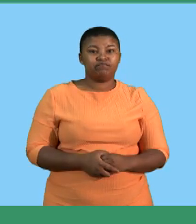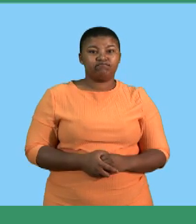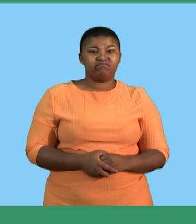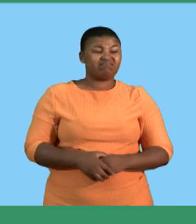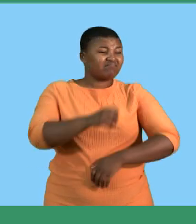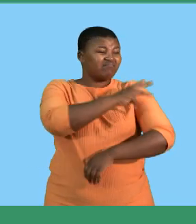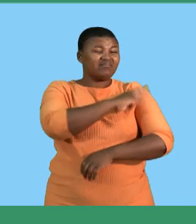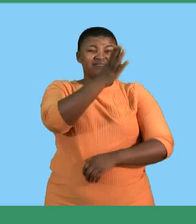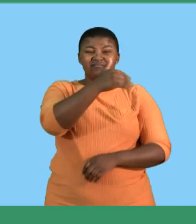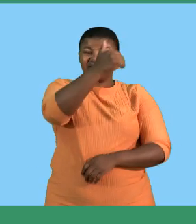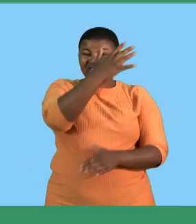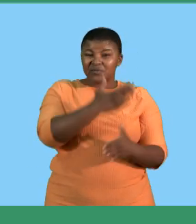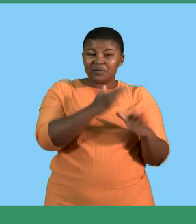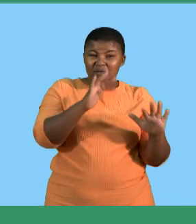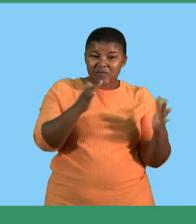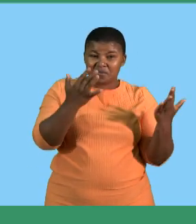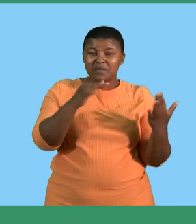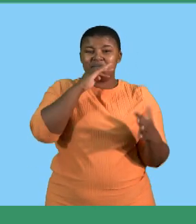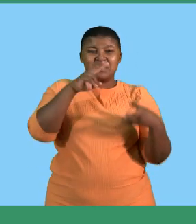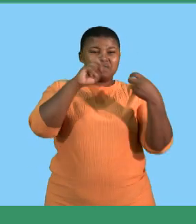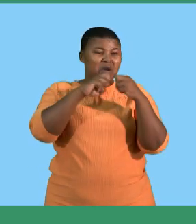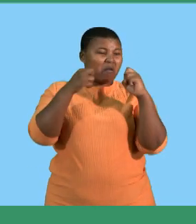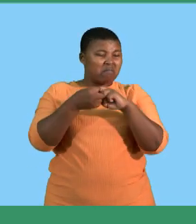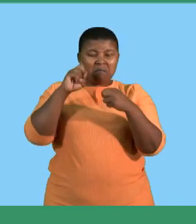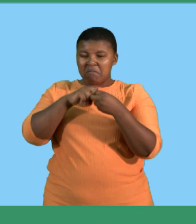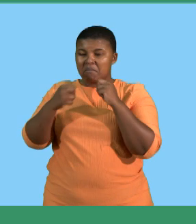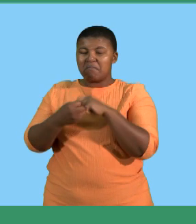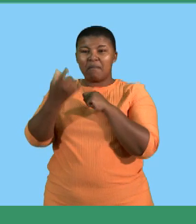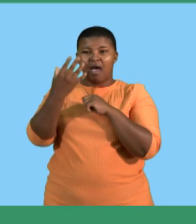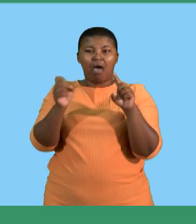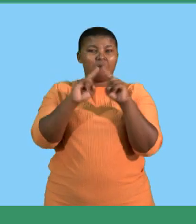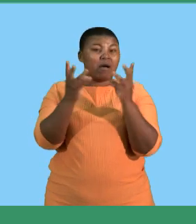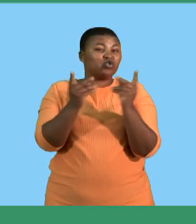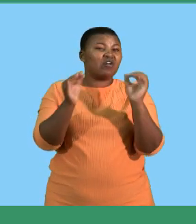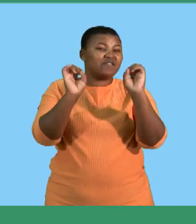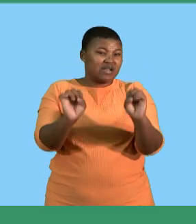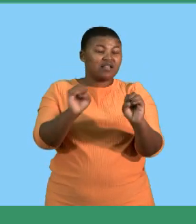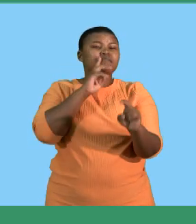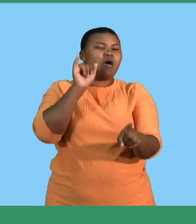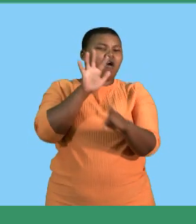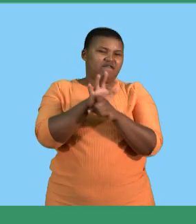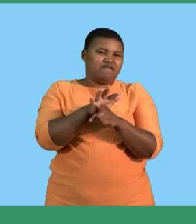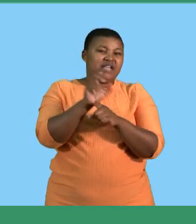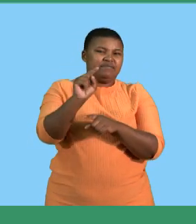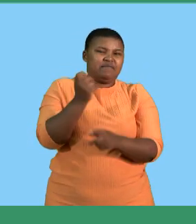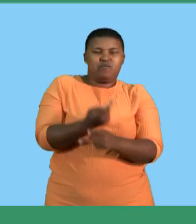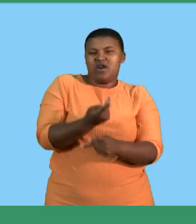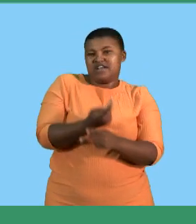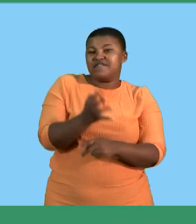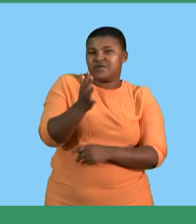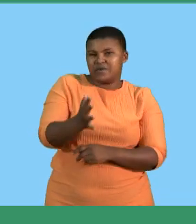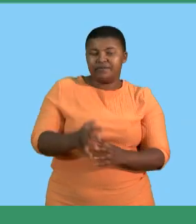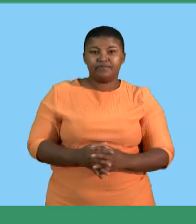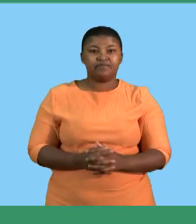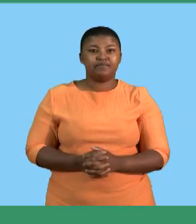also result in problems not being solved, which can also affect a decrease in